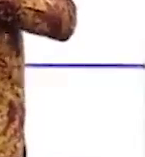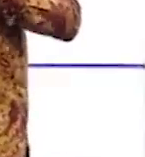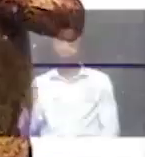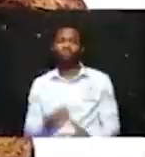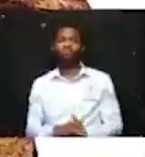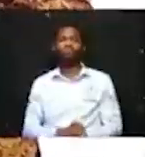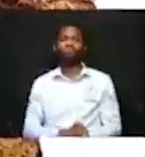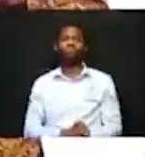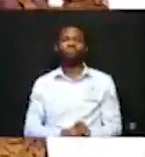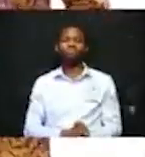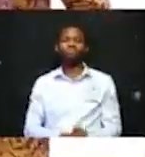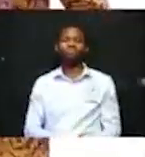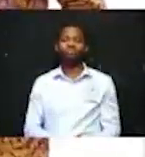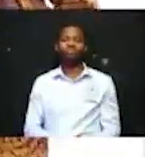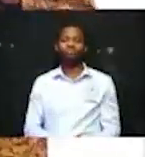verse